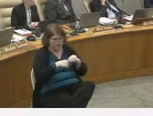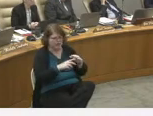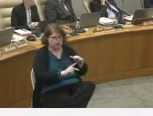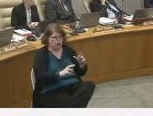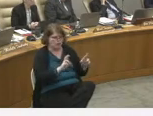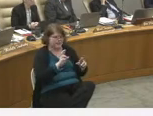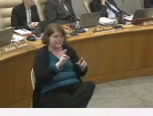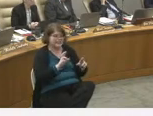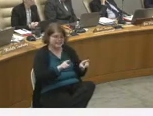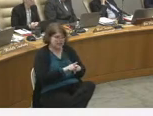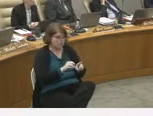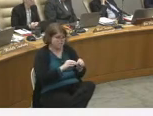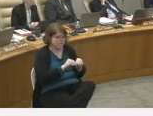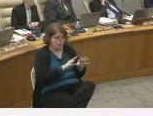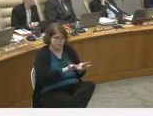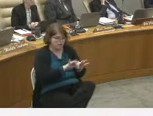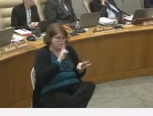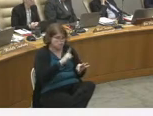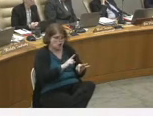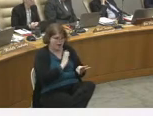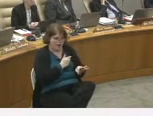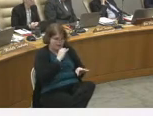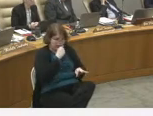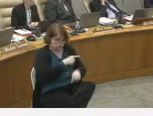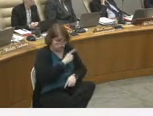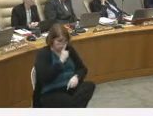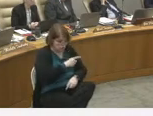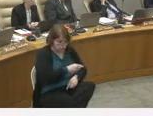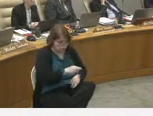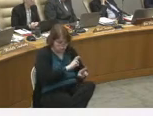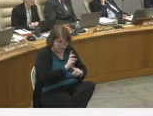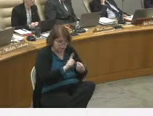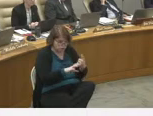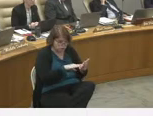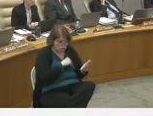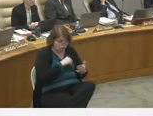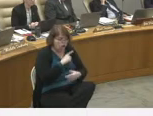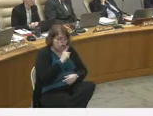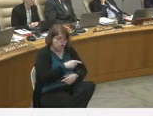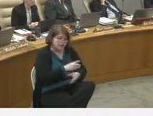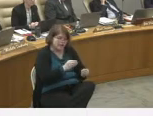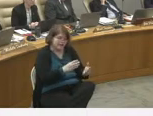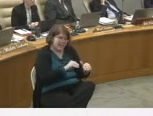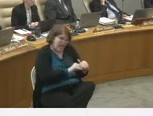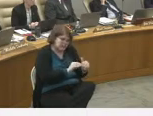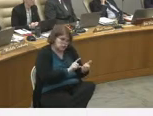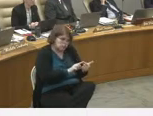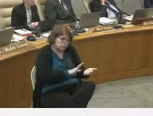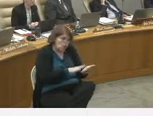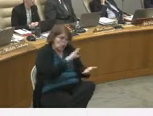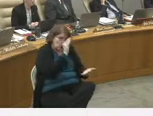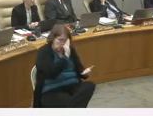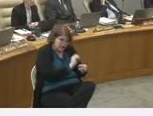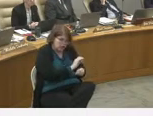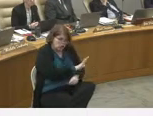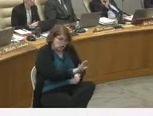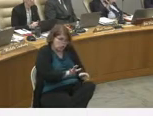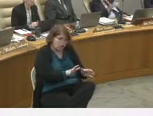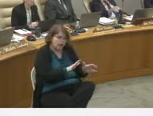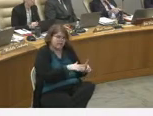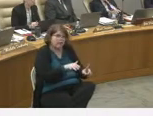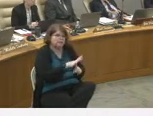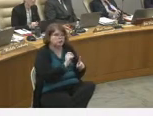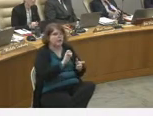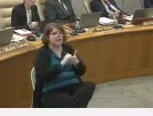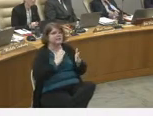the same or even more critical for our kids are you ready to learn are you given access to learn in those environments so that's our our message